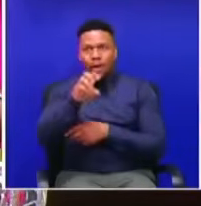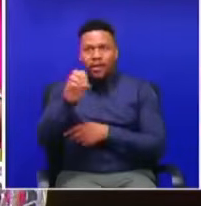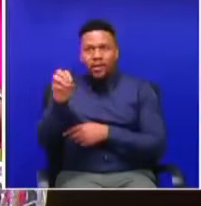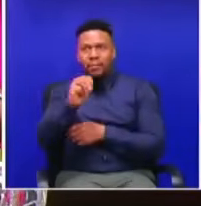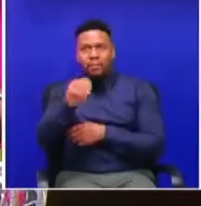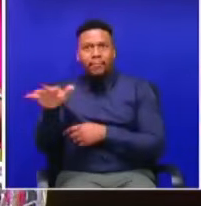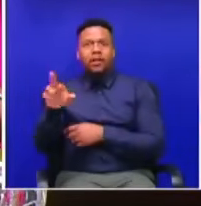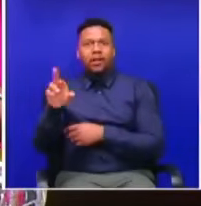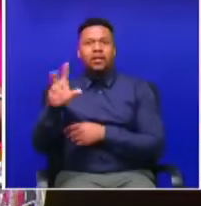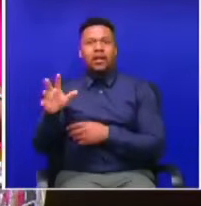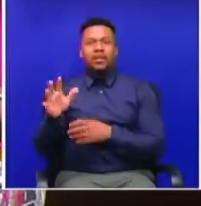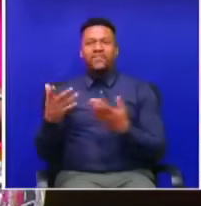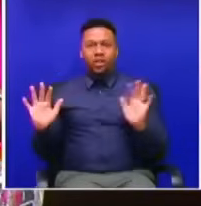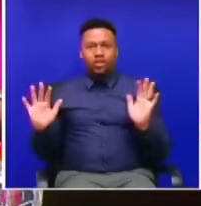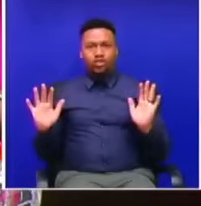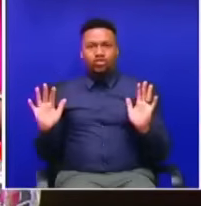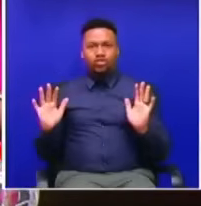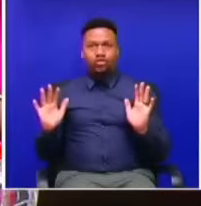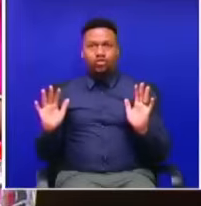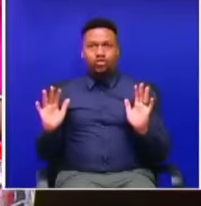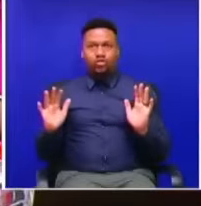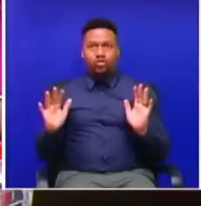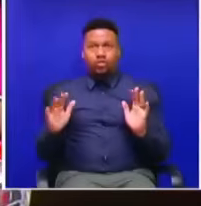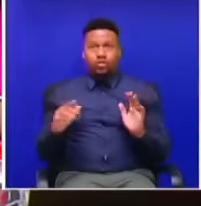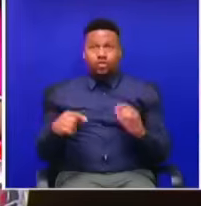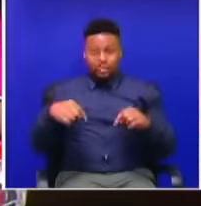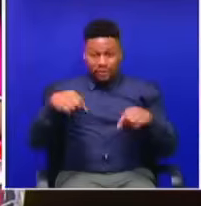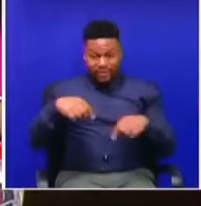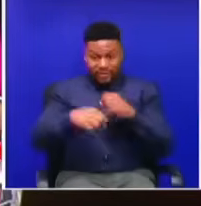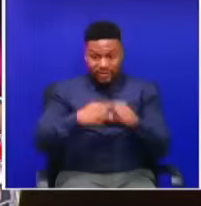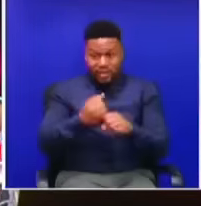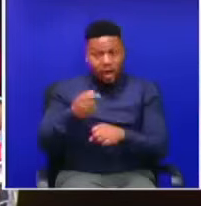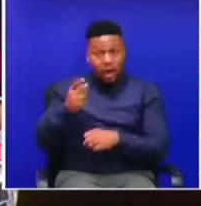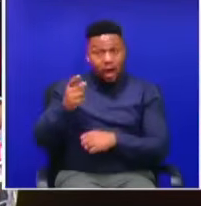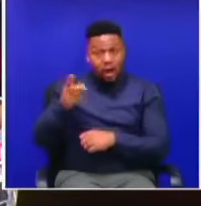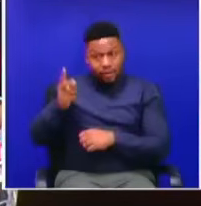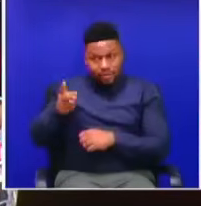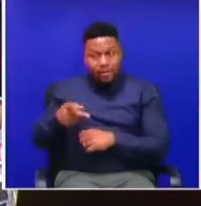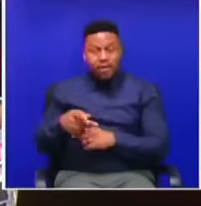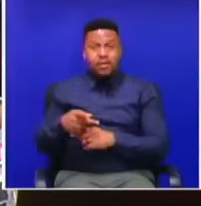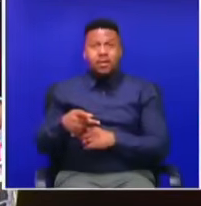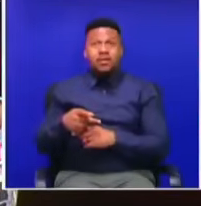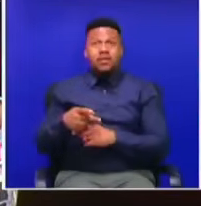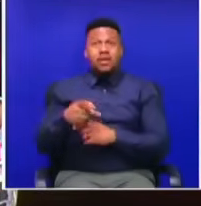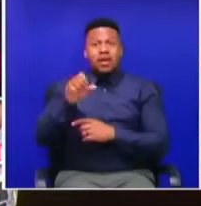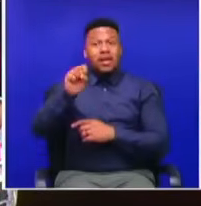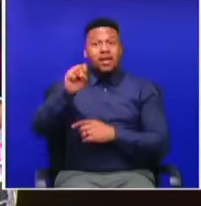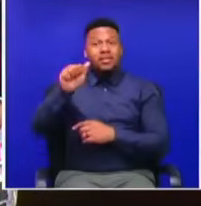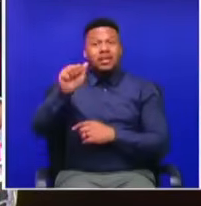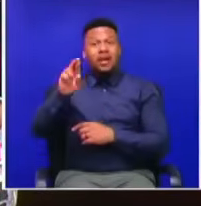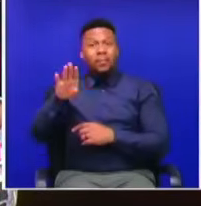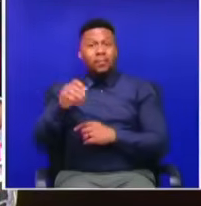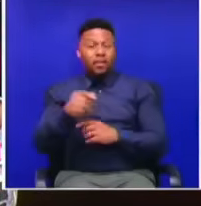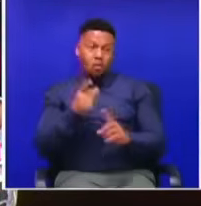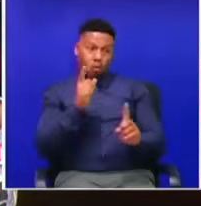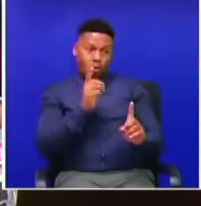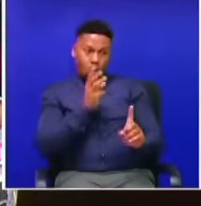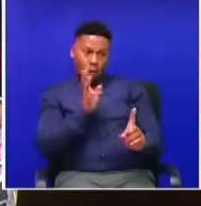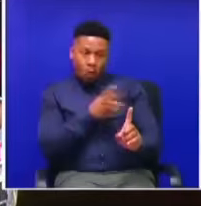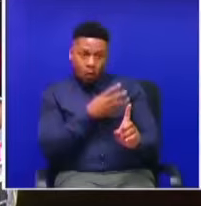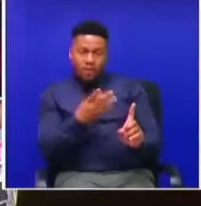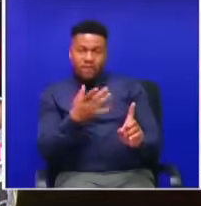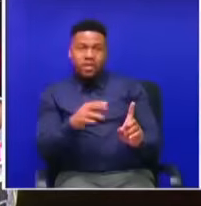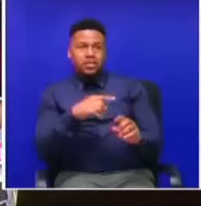Reserve Bank repeatedly warned of security vulnerabilities. This perpetuates the trust deficit between